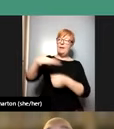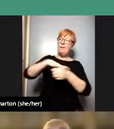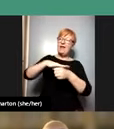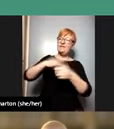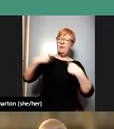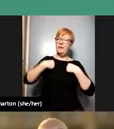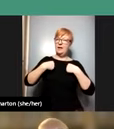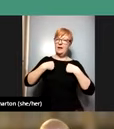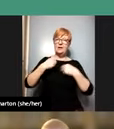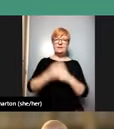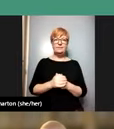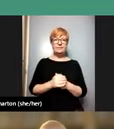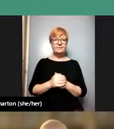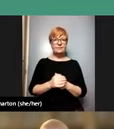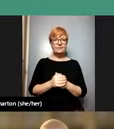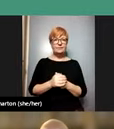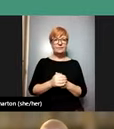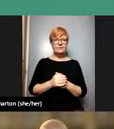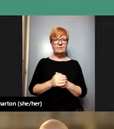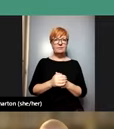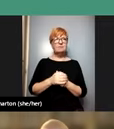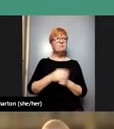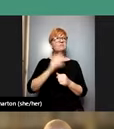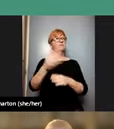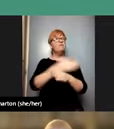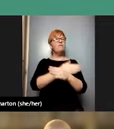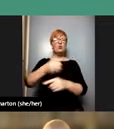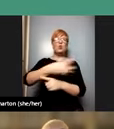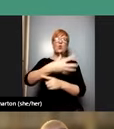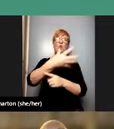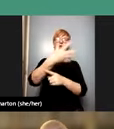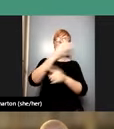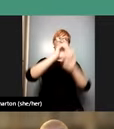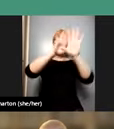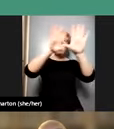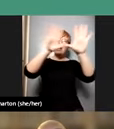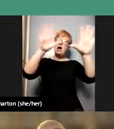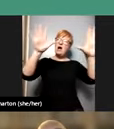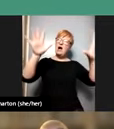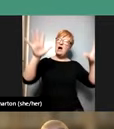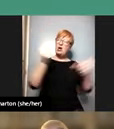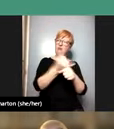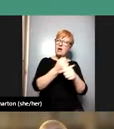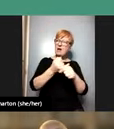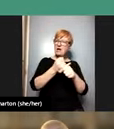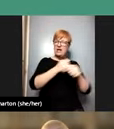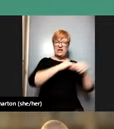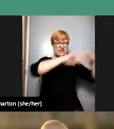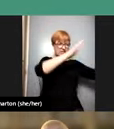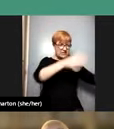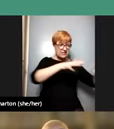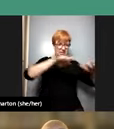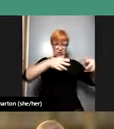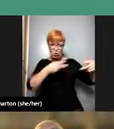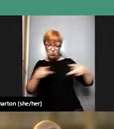4 day dawn, the sky is ashen gray. The sea washes from the waters and the river begins to lash at the